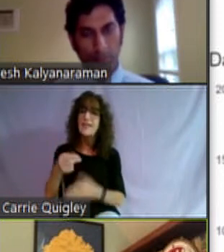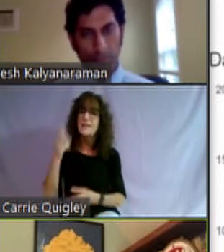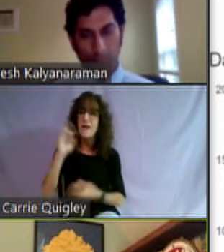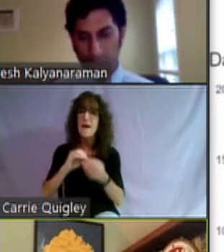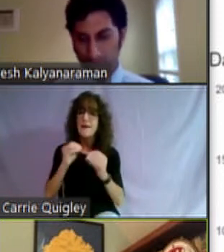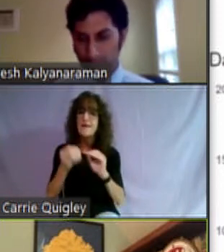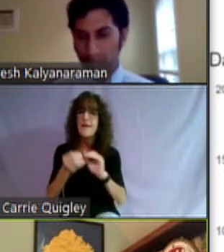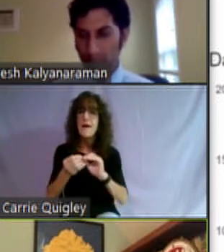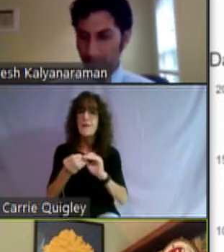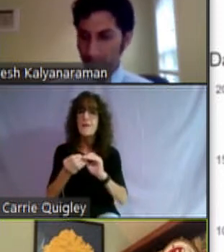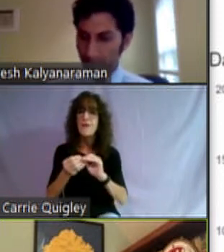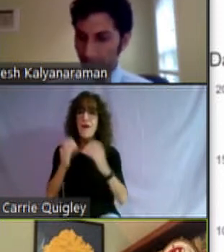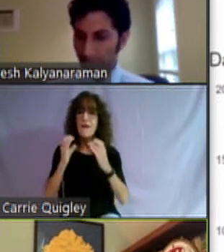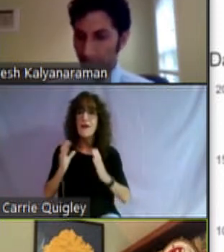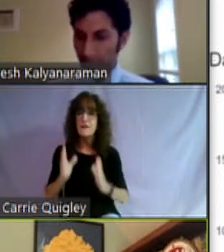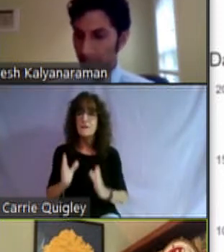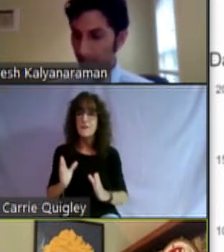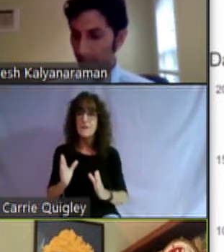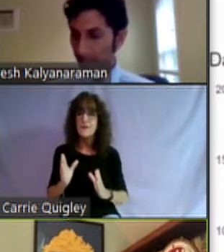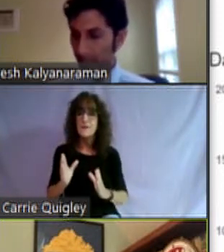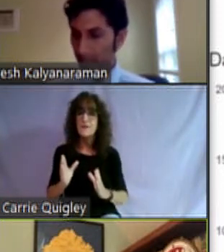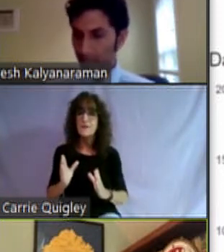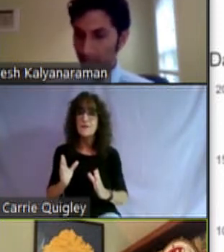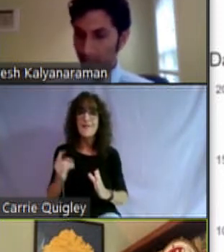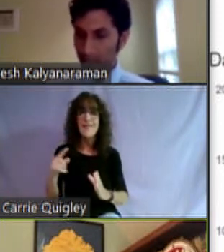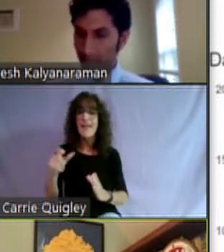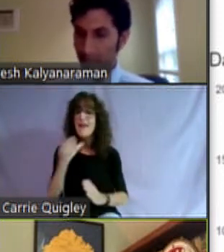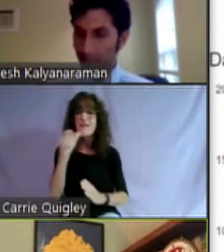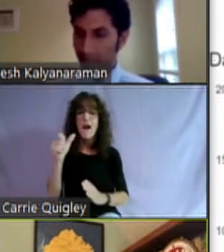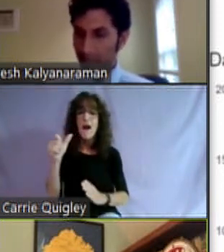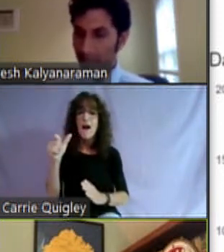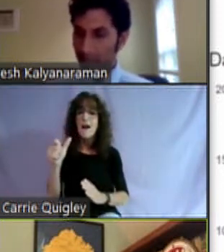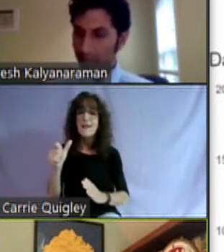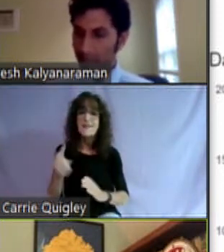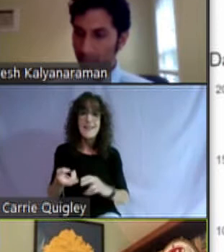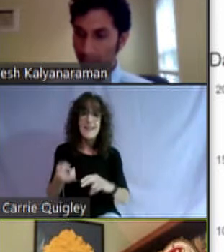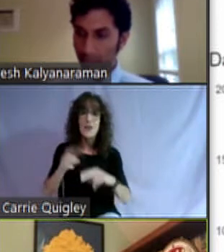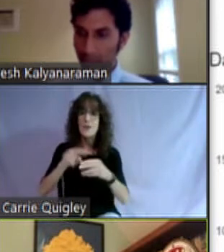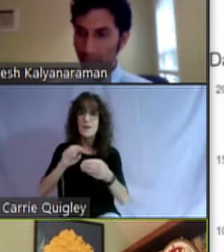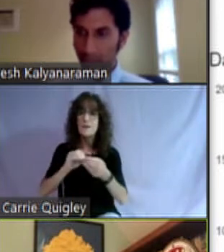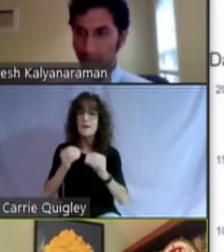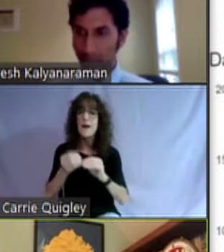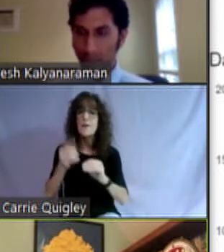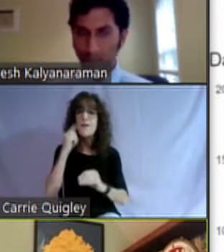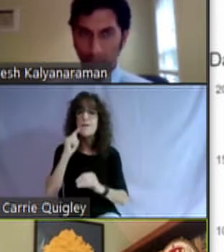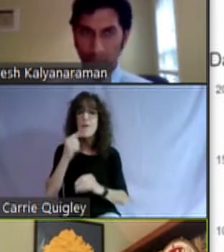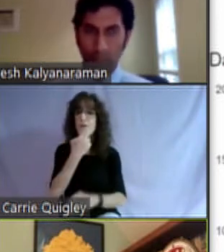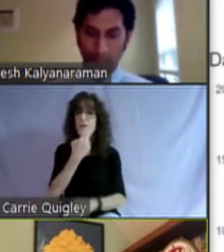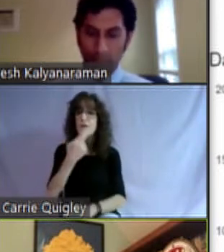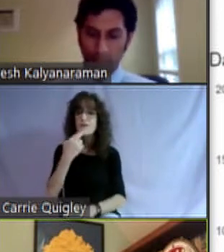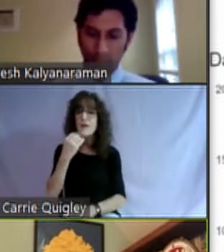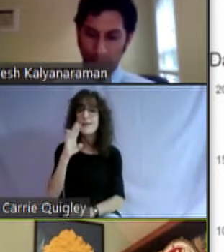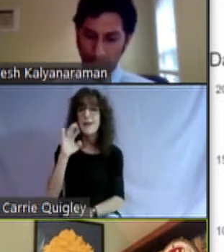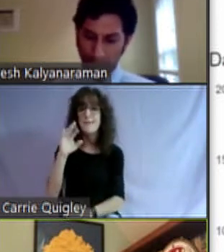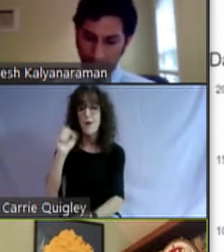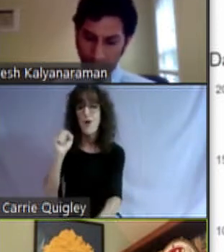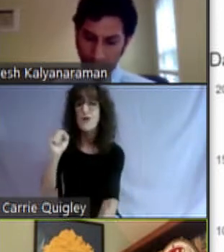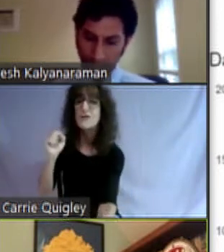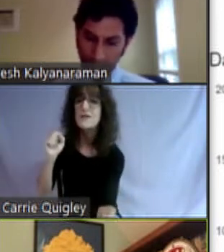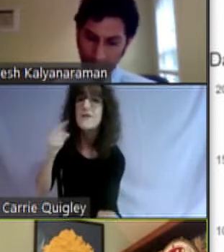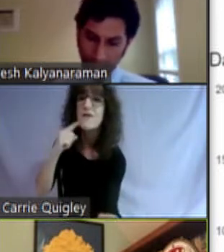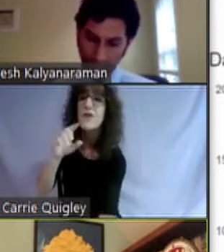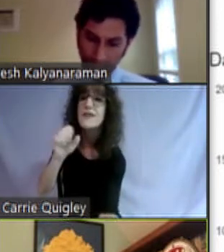number of customers. They have not increased the capacity for restaurants and bars in stage